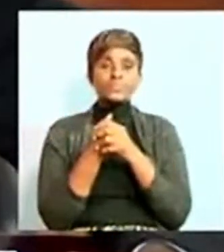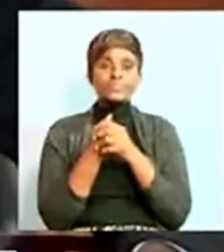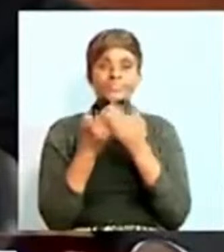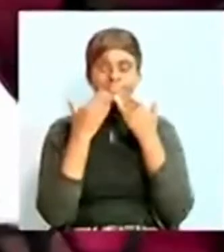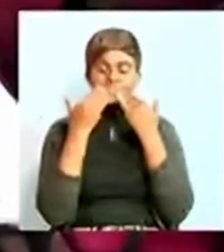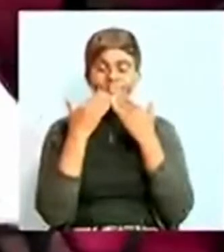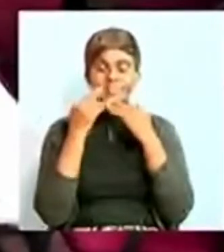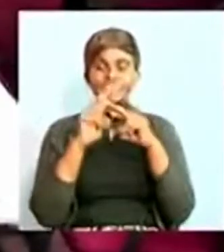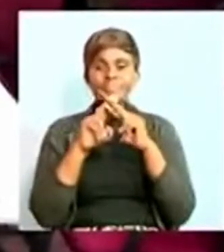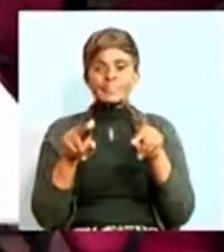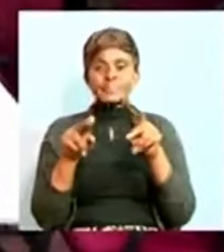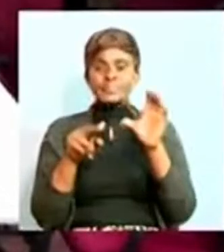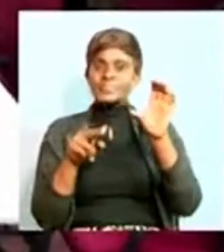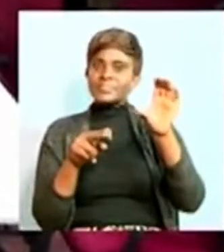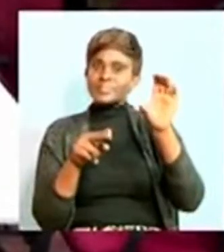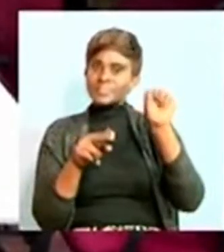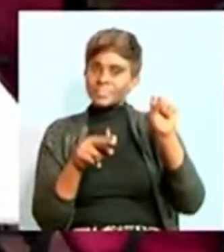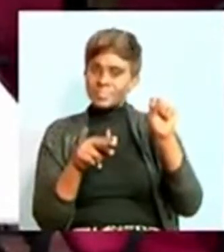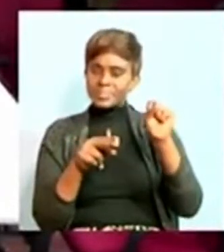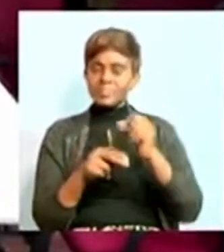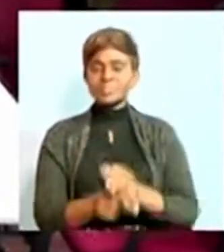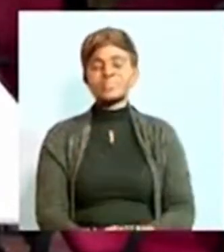Thank you, Chair. Yes.